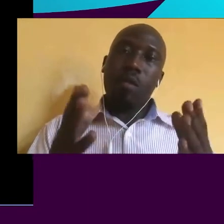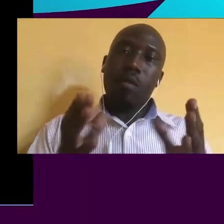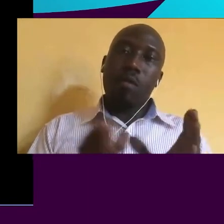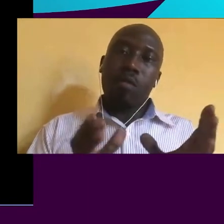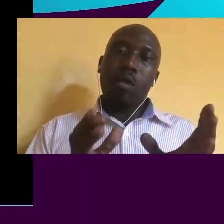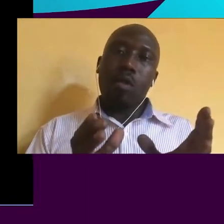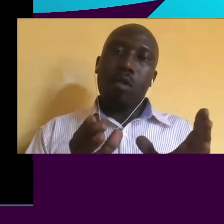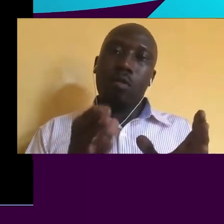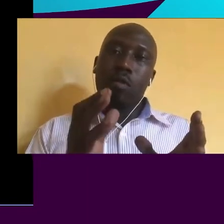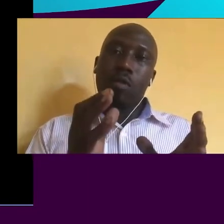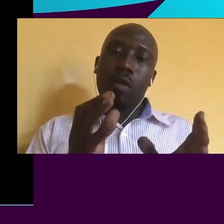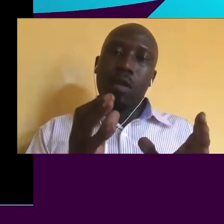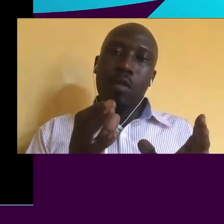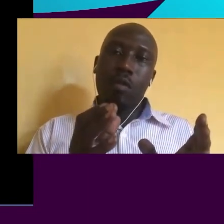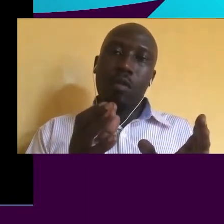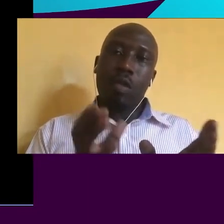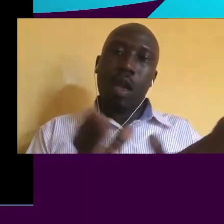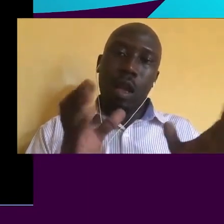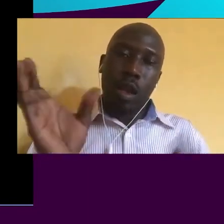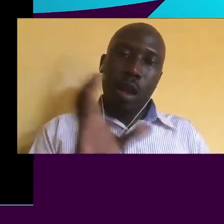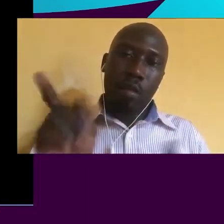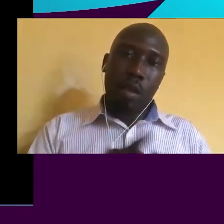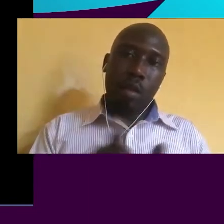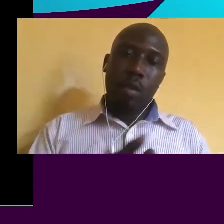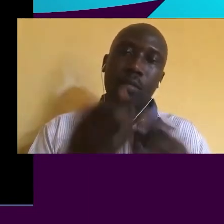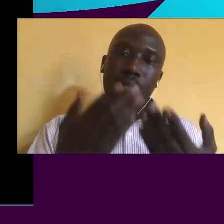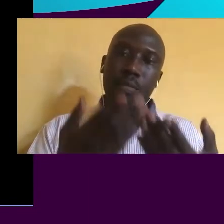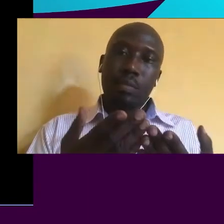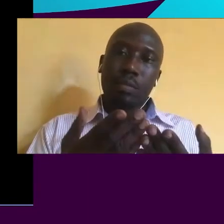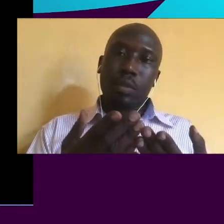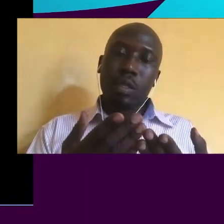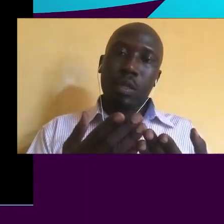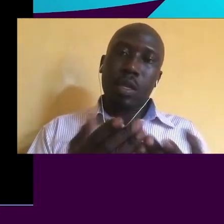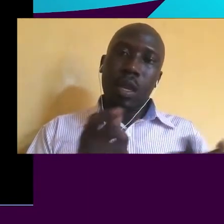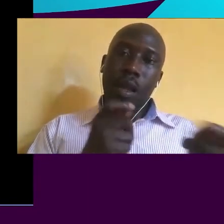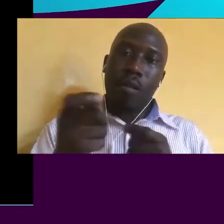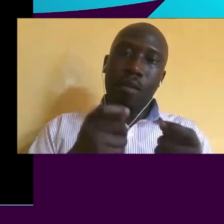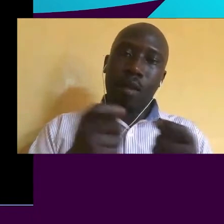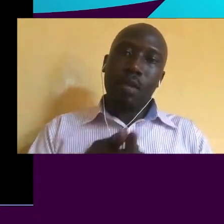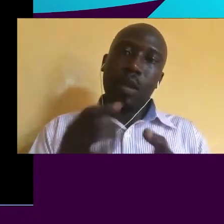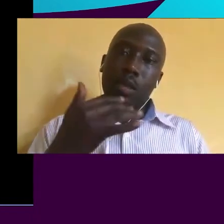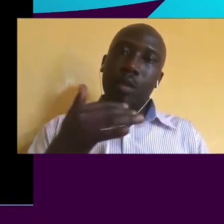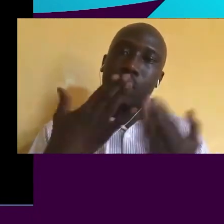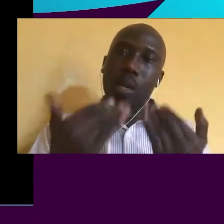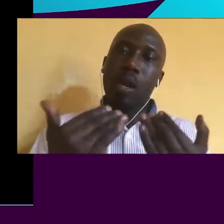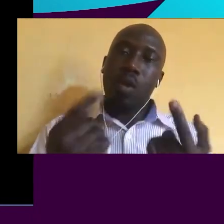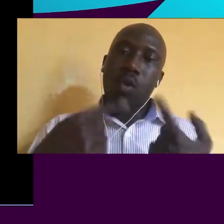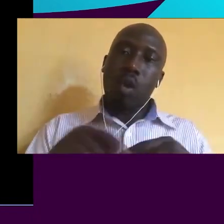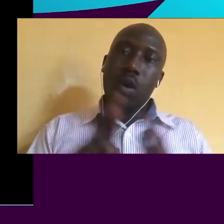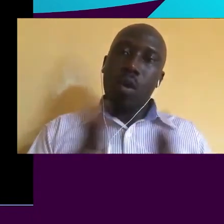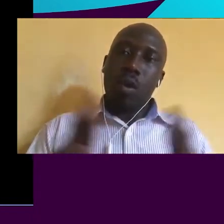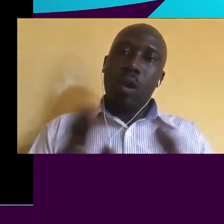running government at hand in the federation. As I speak now, we already have